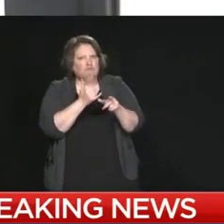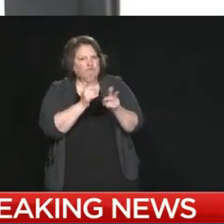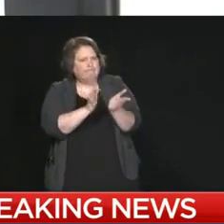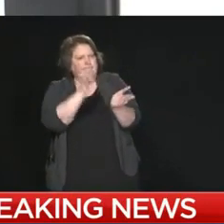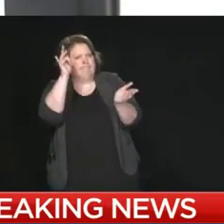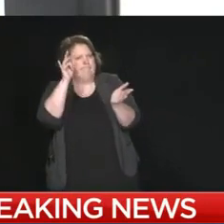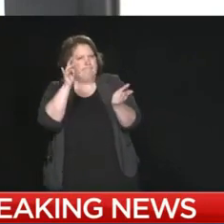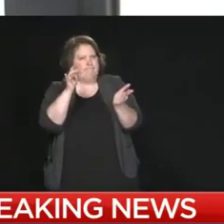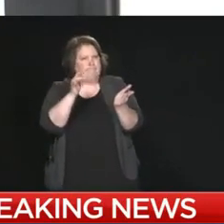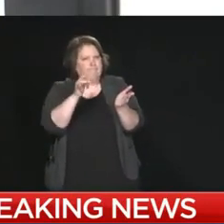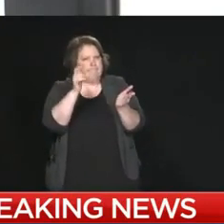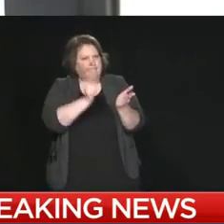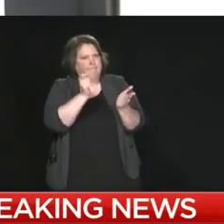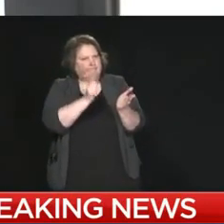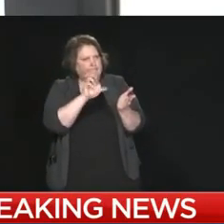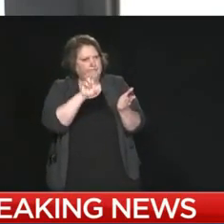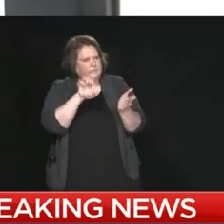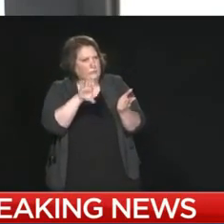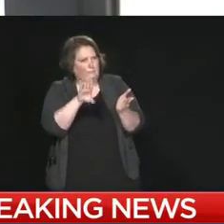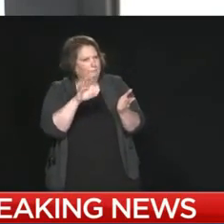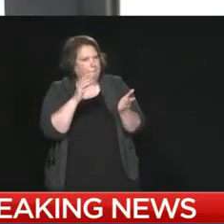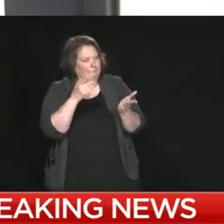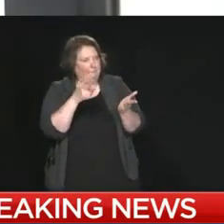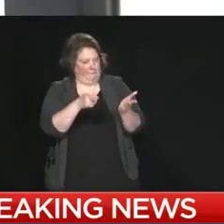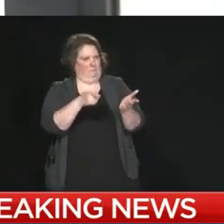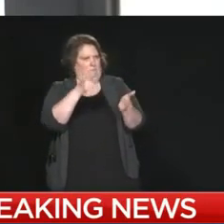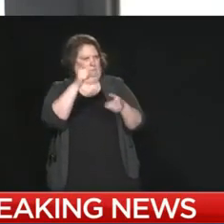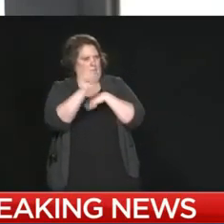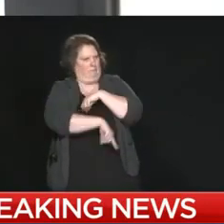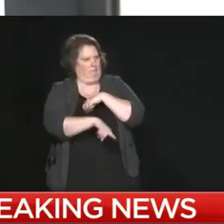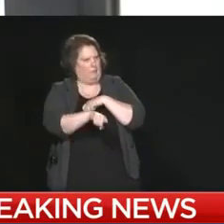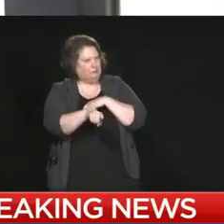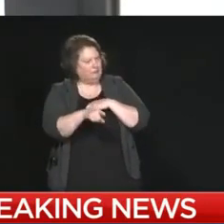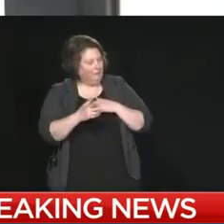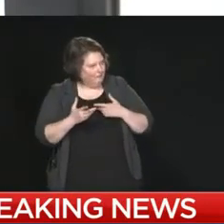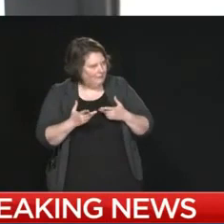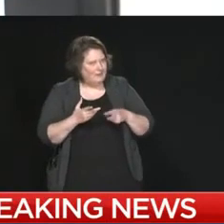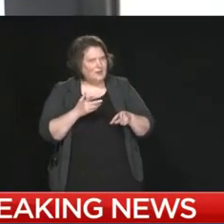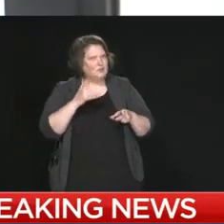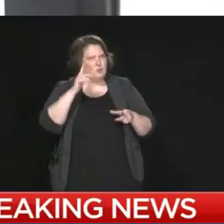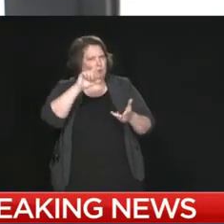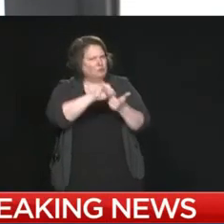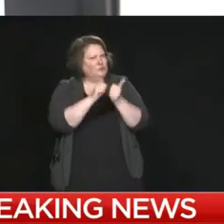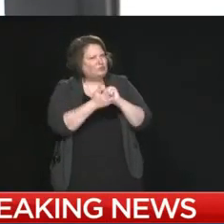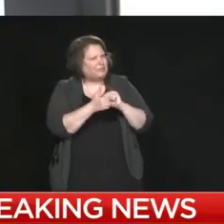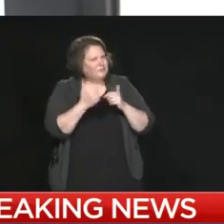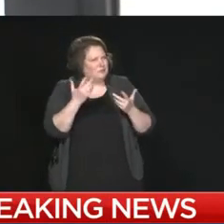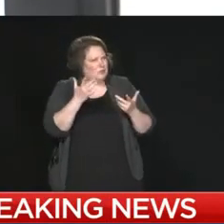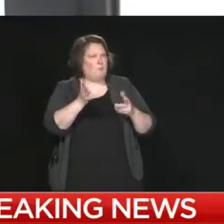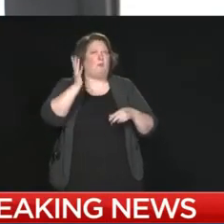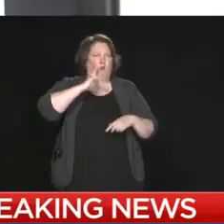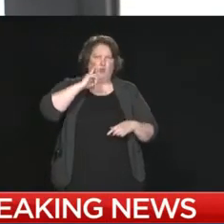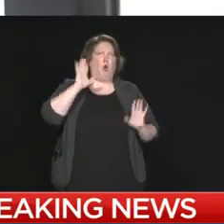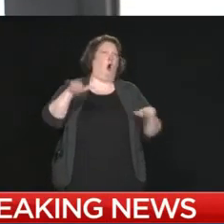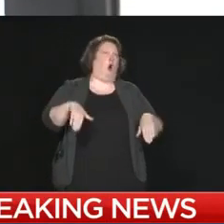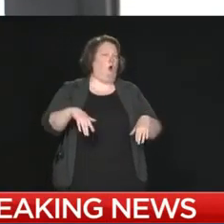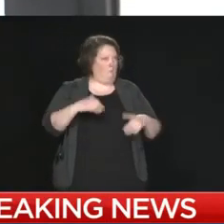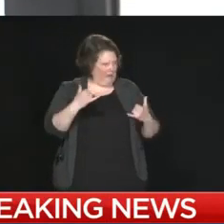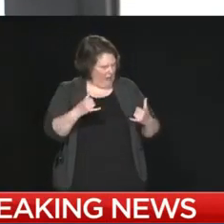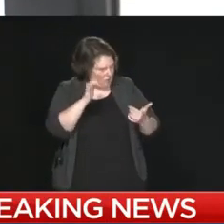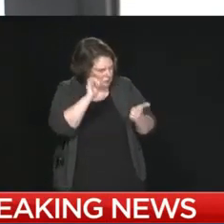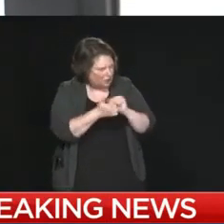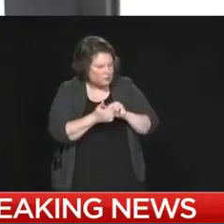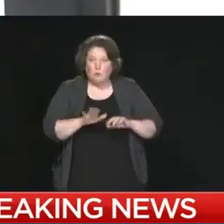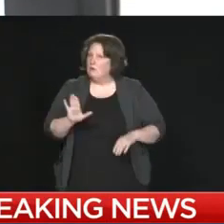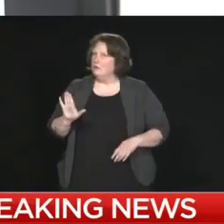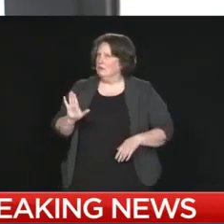what specifically changed in the last 3 weeks to change your thinking to push for this? The thinking hasn't